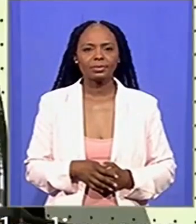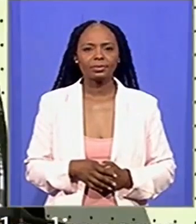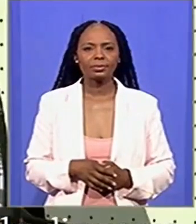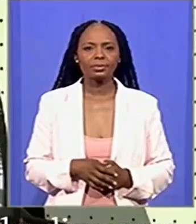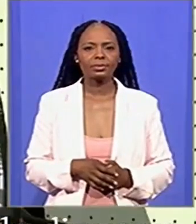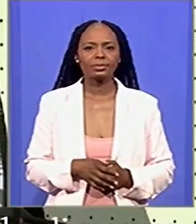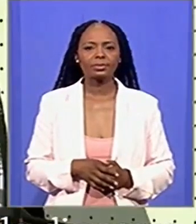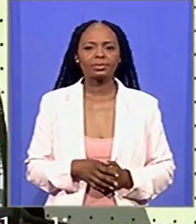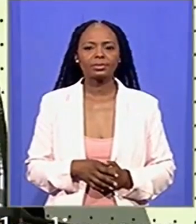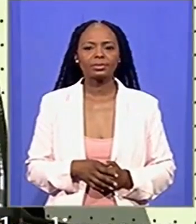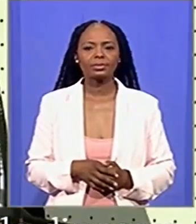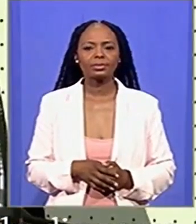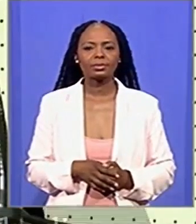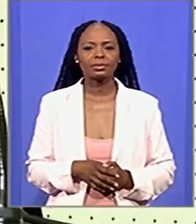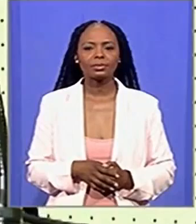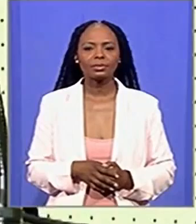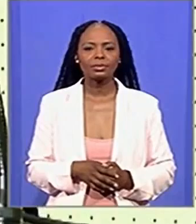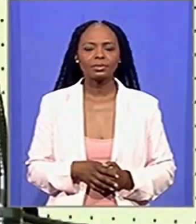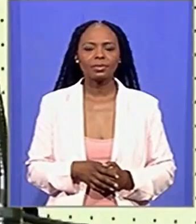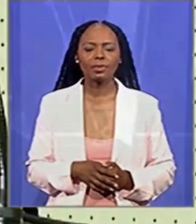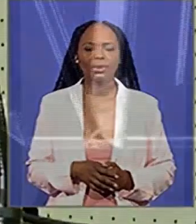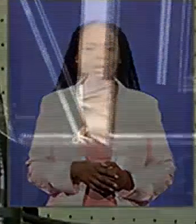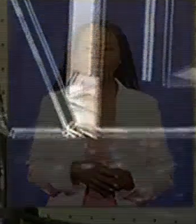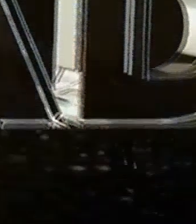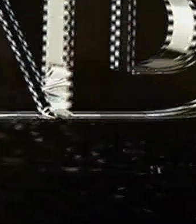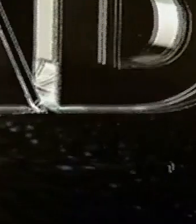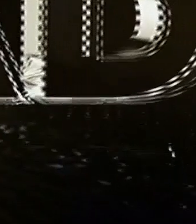SABC News, Rustenburg.